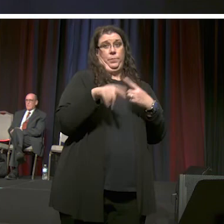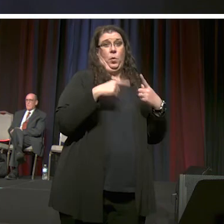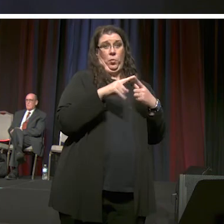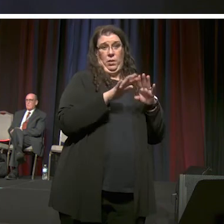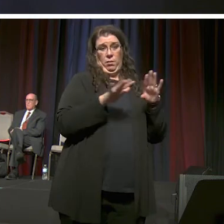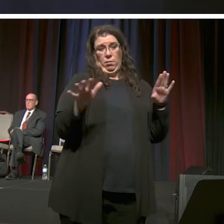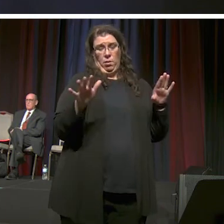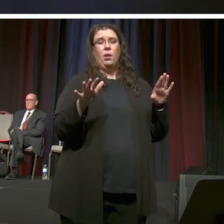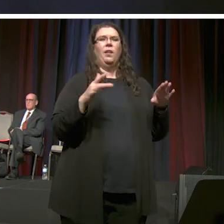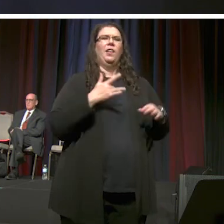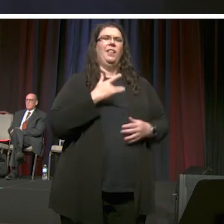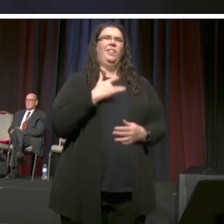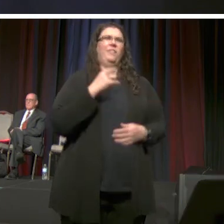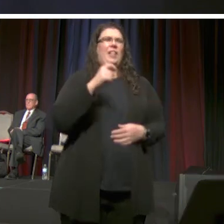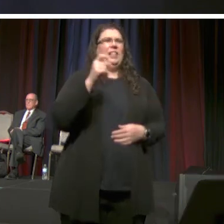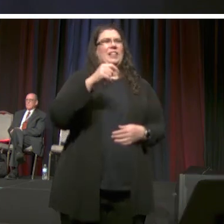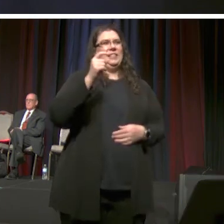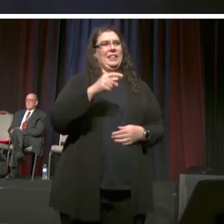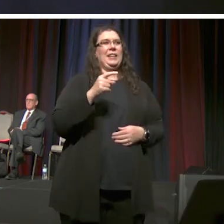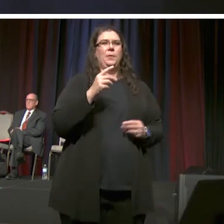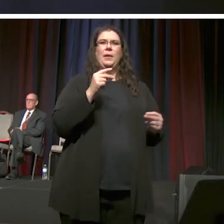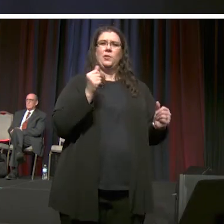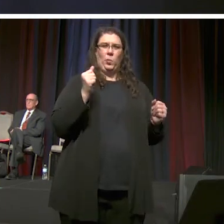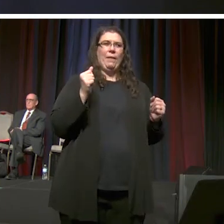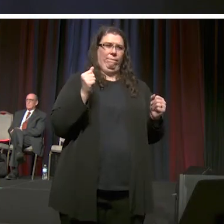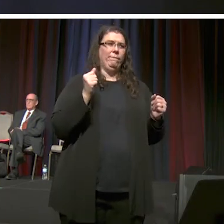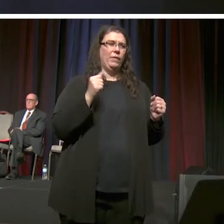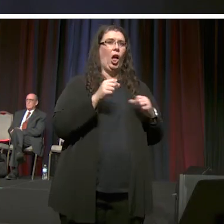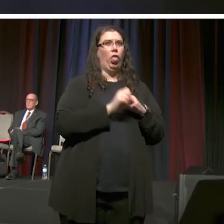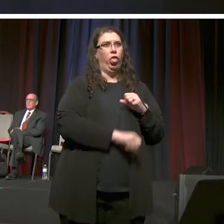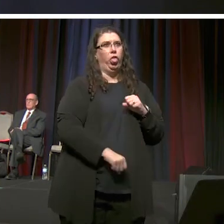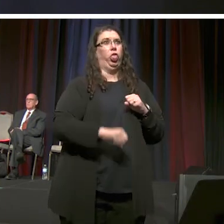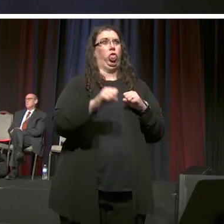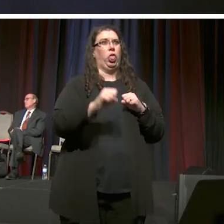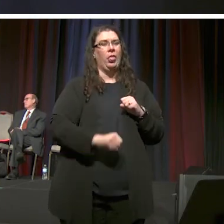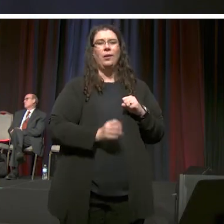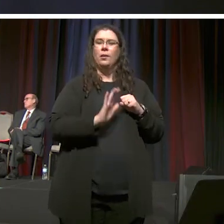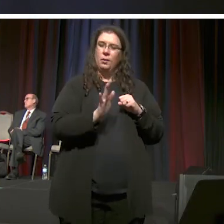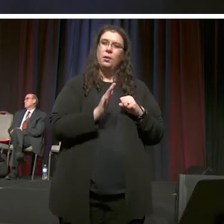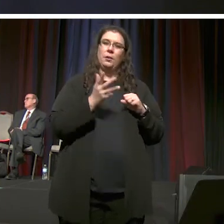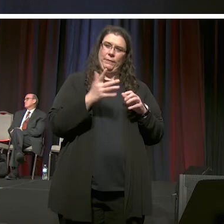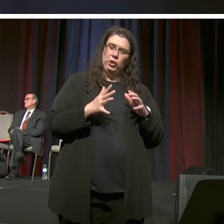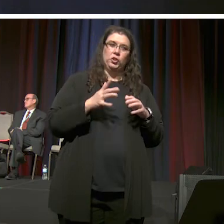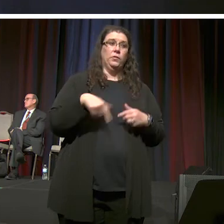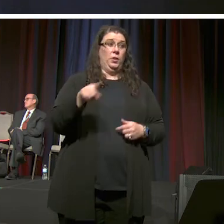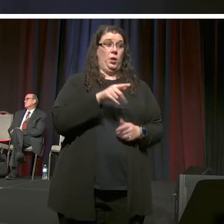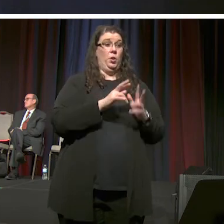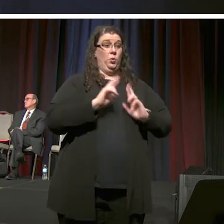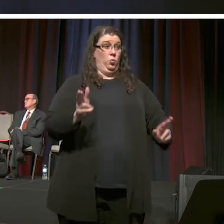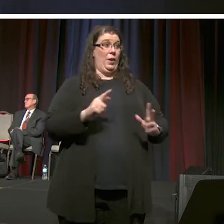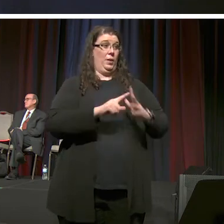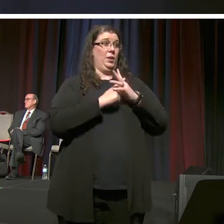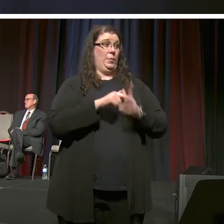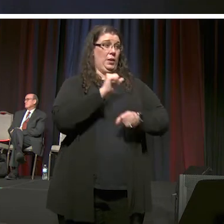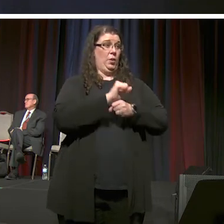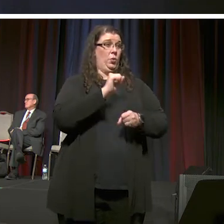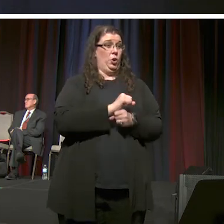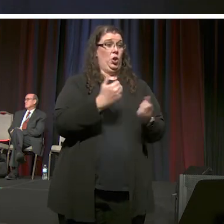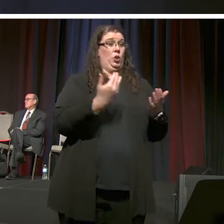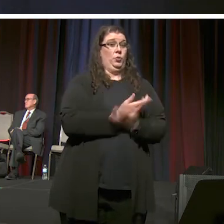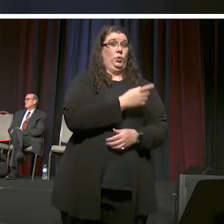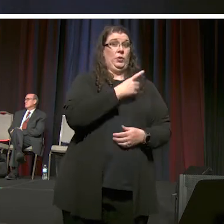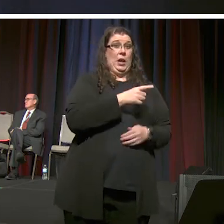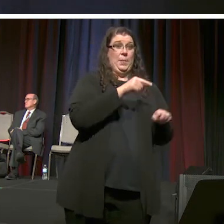that it needed to be a swift timeline for those who are ready to begin working on the new student